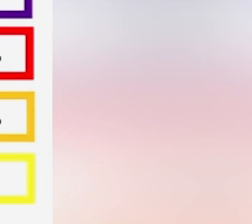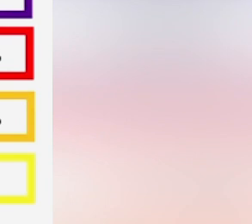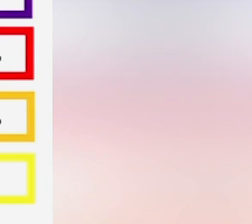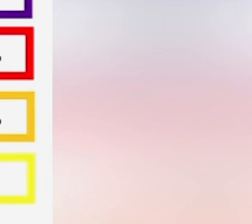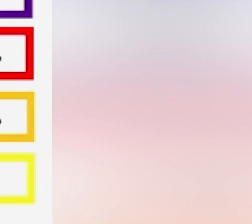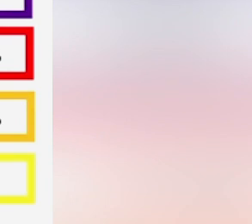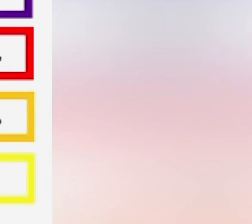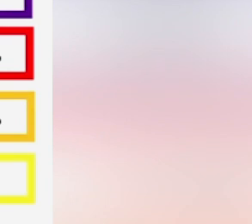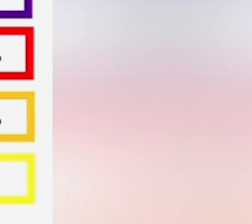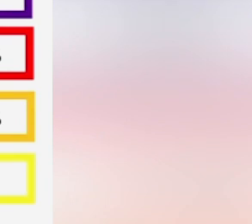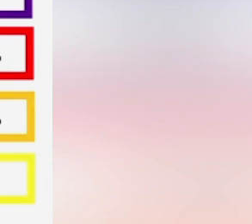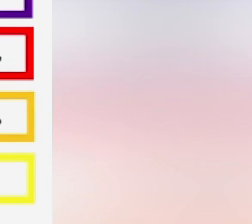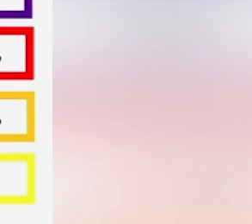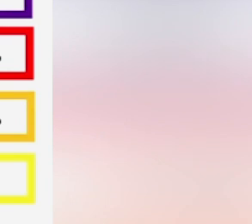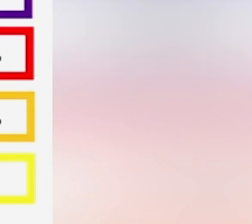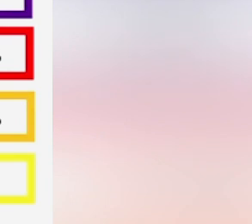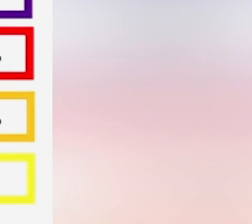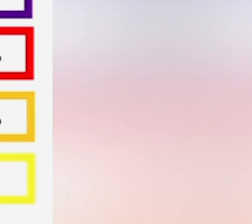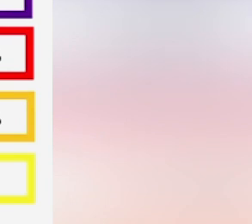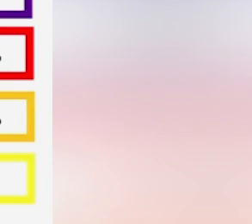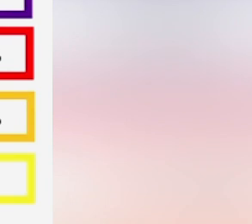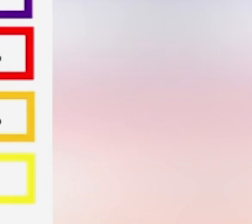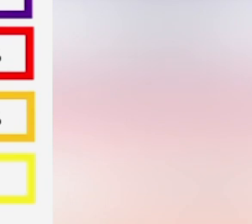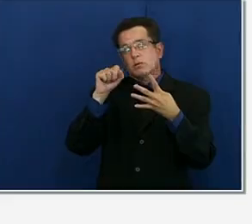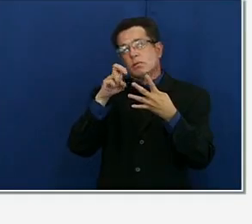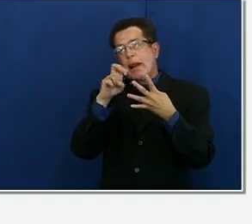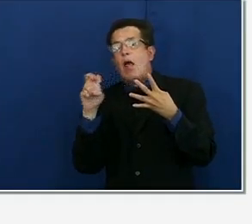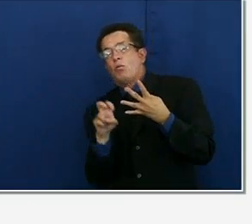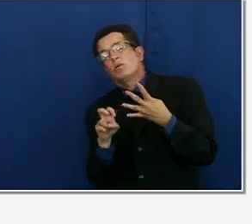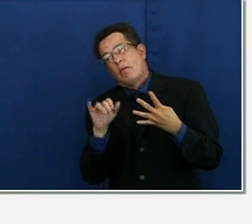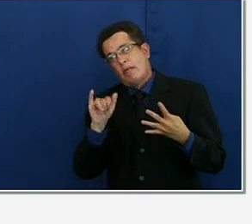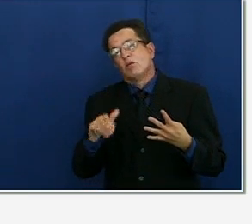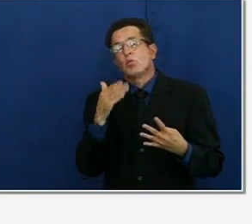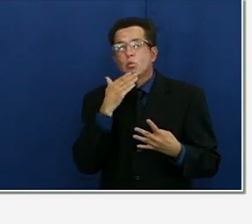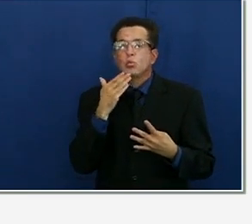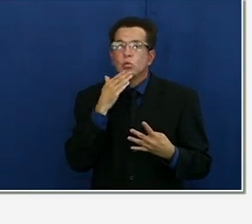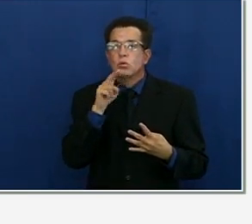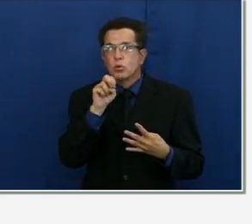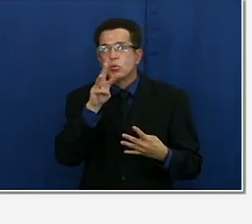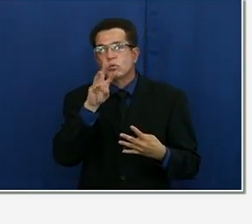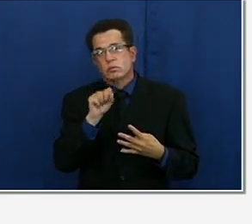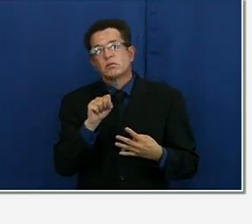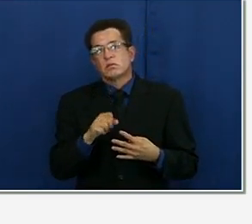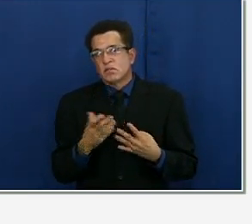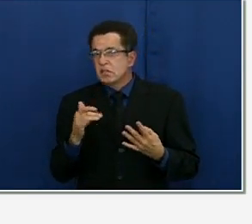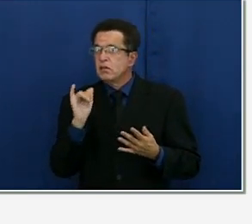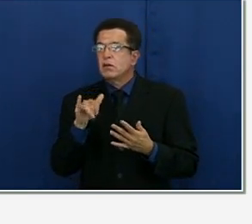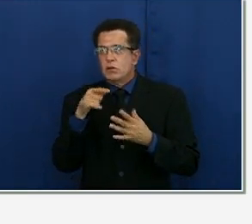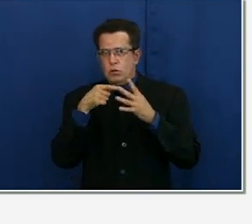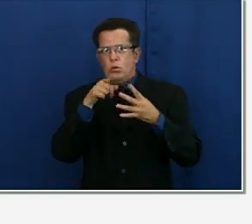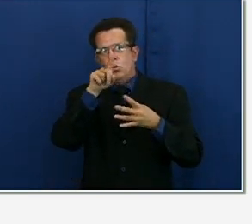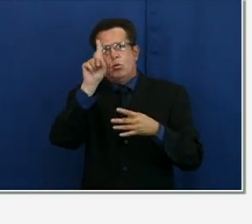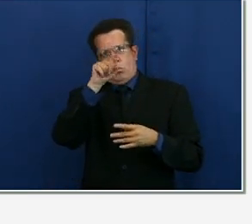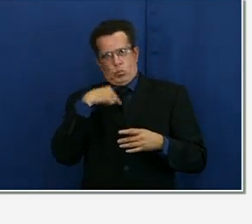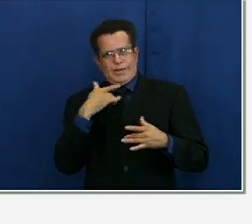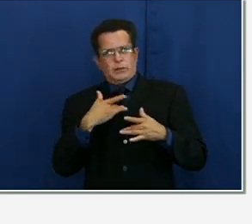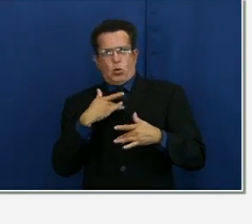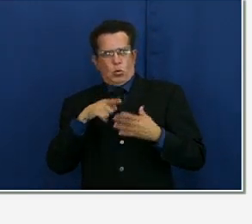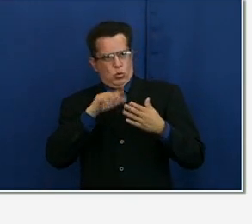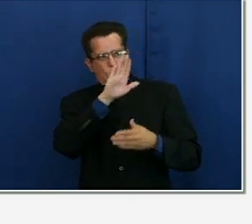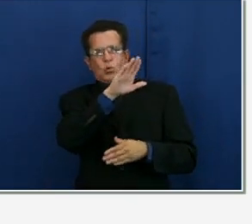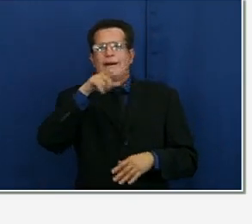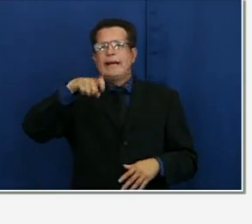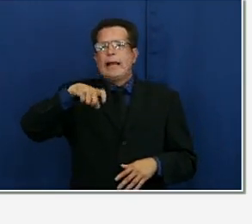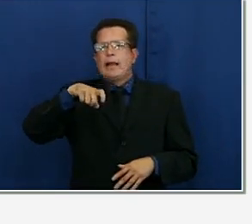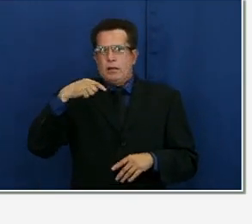That metric already meets the criteria for the orange tier. In addition, the state added a health equity metric. This is new. The